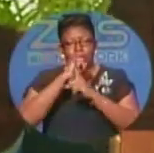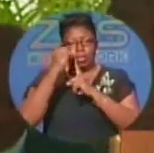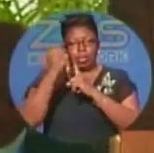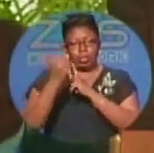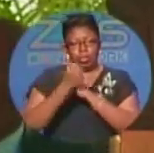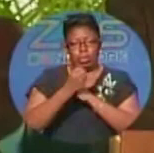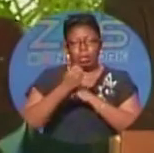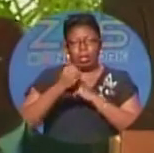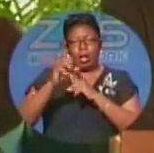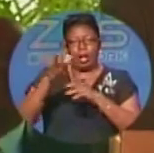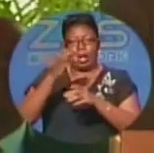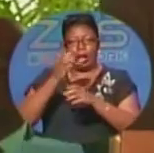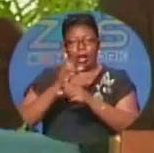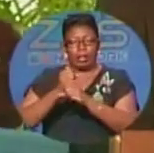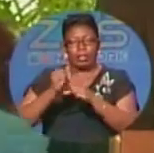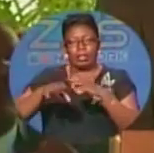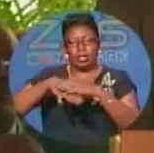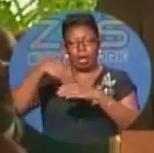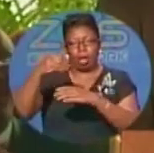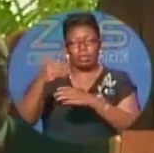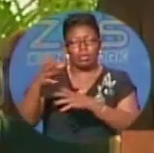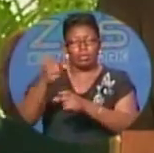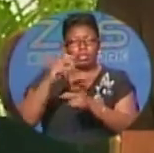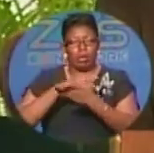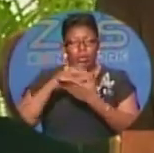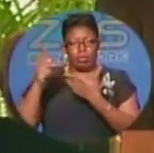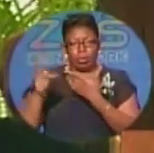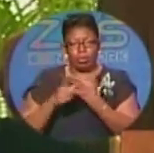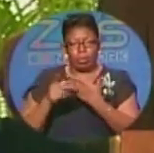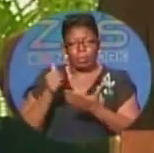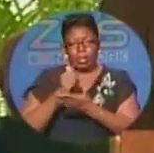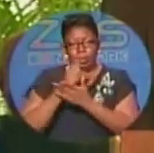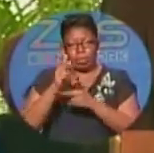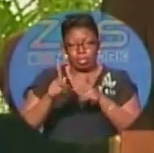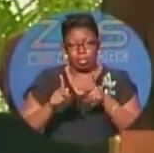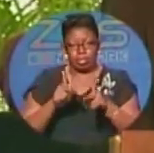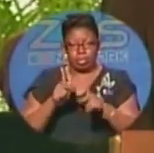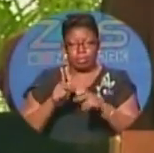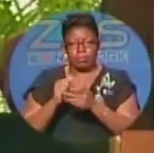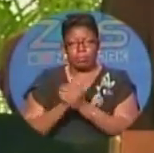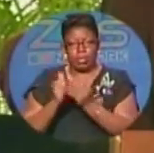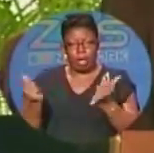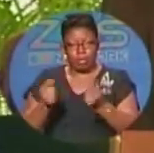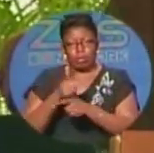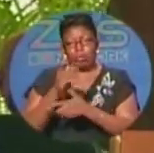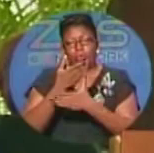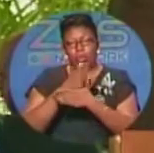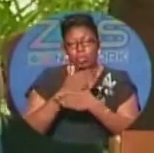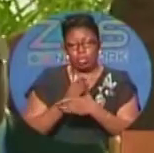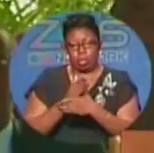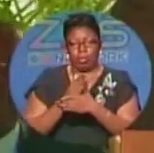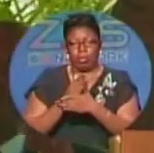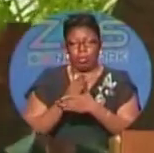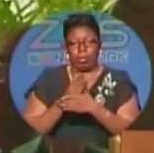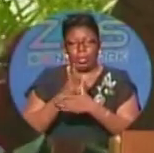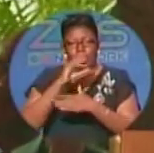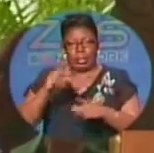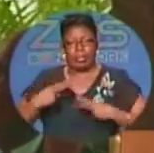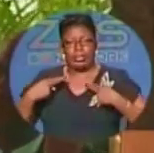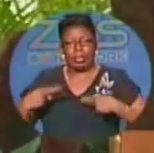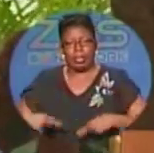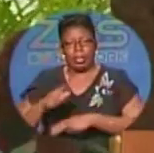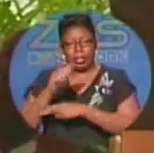programs resonate with so many of our citizens. I encourage you to share your initiatives on healthy